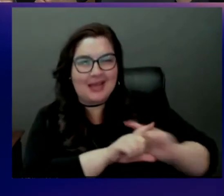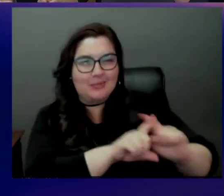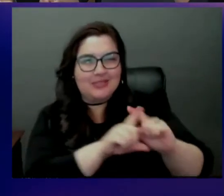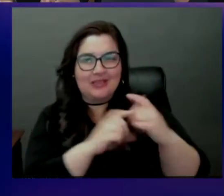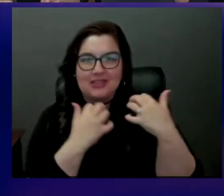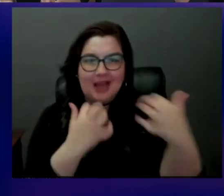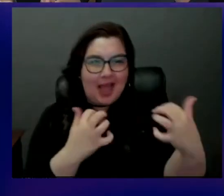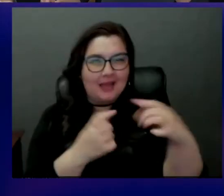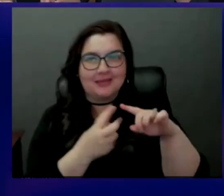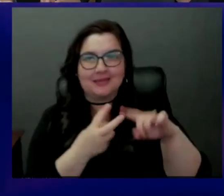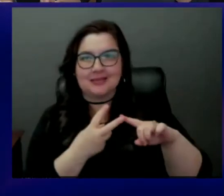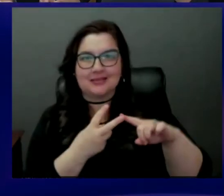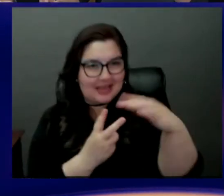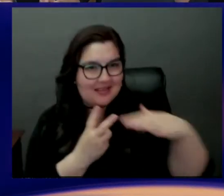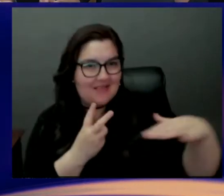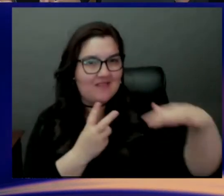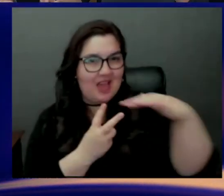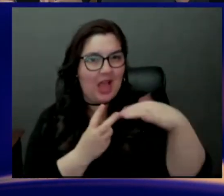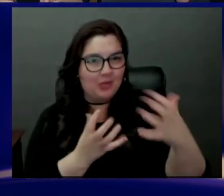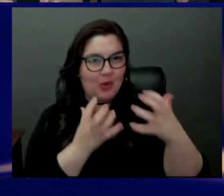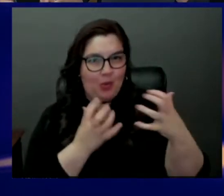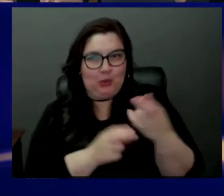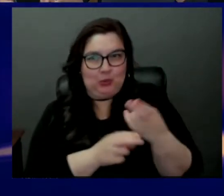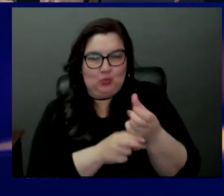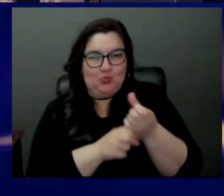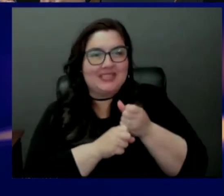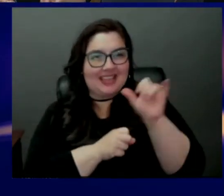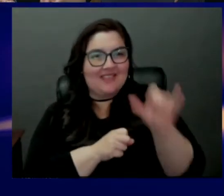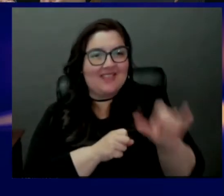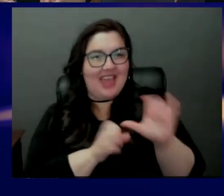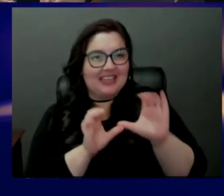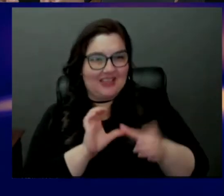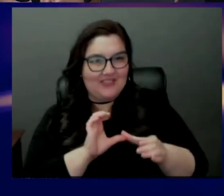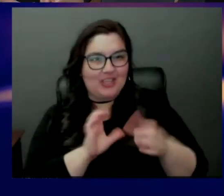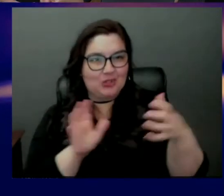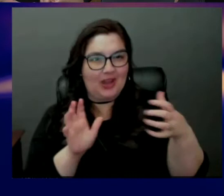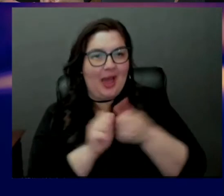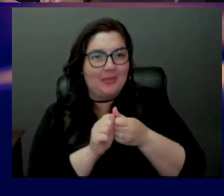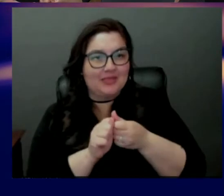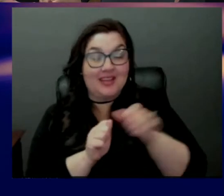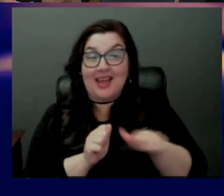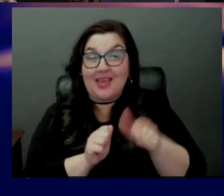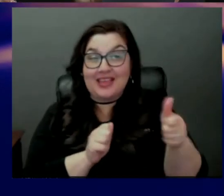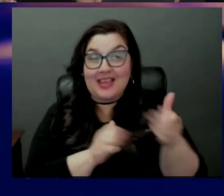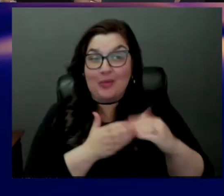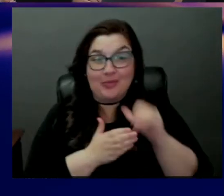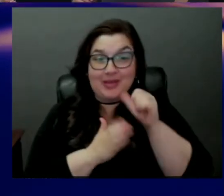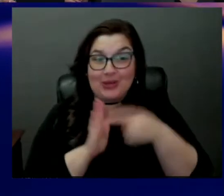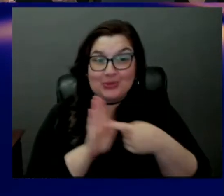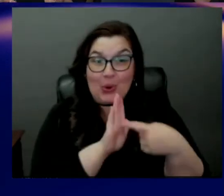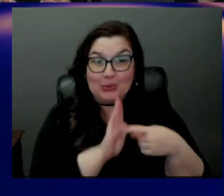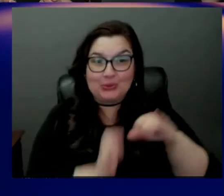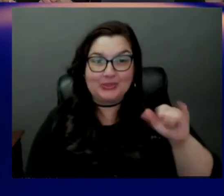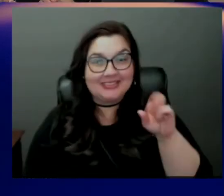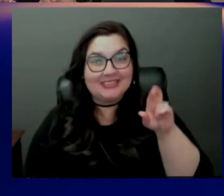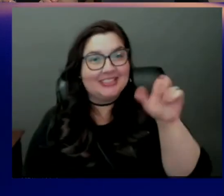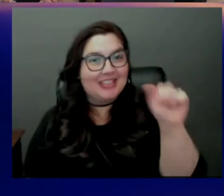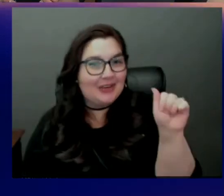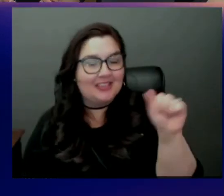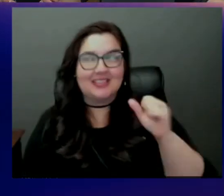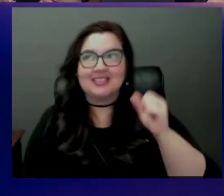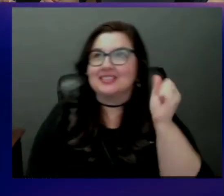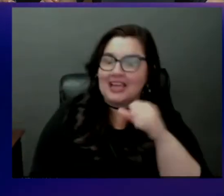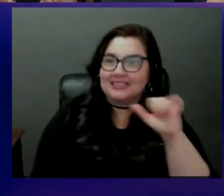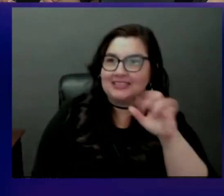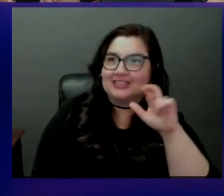environment you want to receive that configuration update. Awesome. So the other part I haven't showed you yet is Jira. Yes. So the integration with Jira,